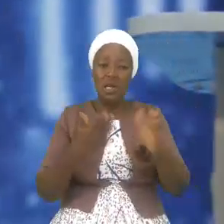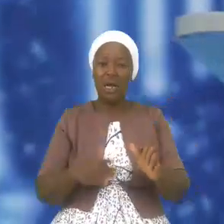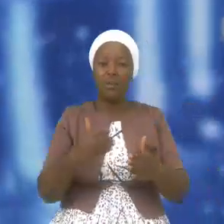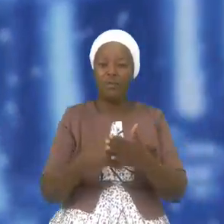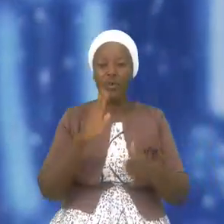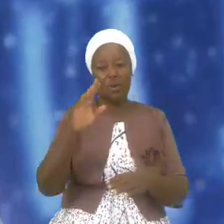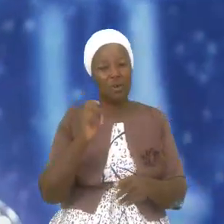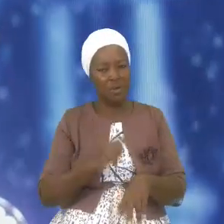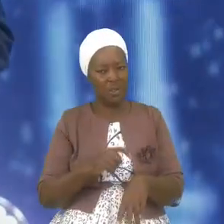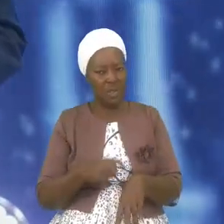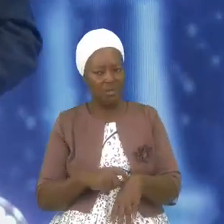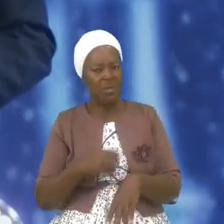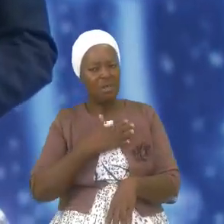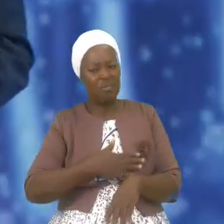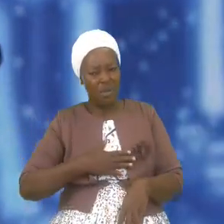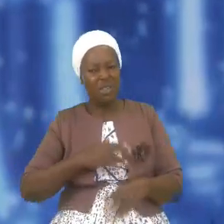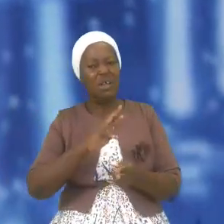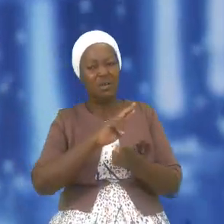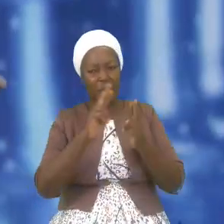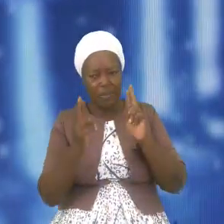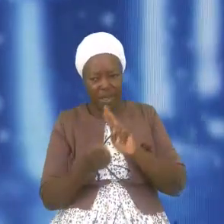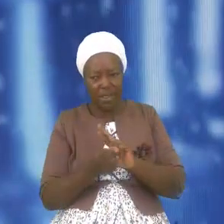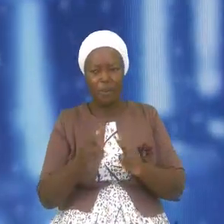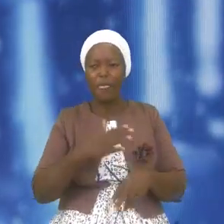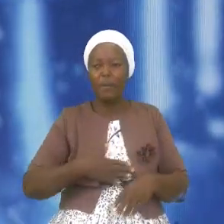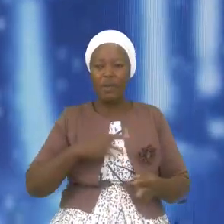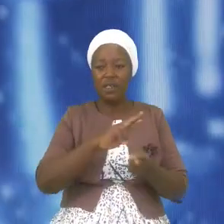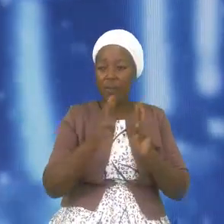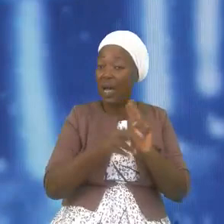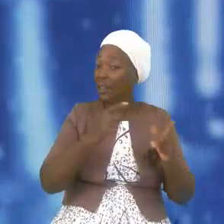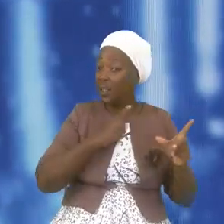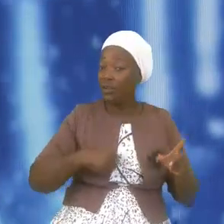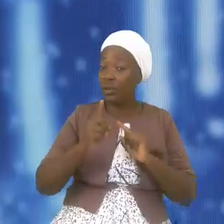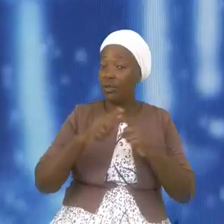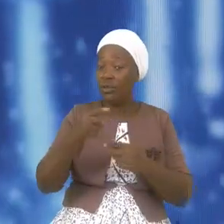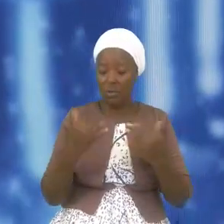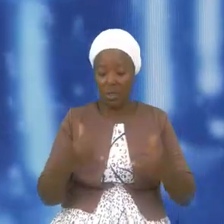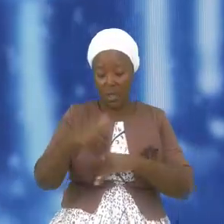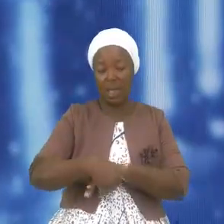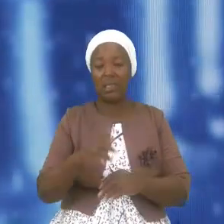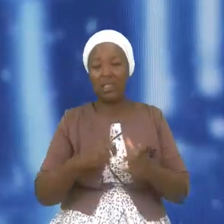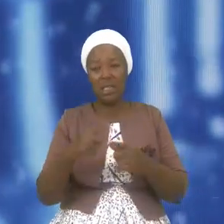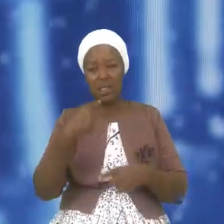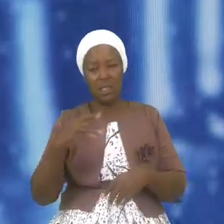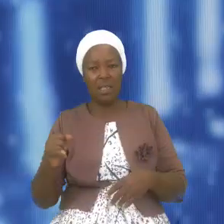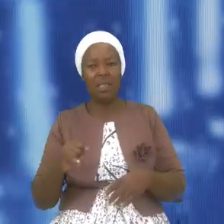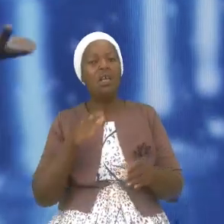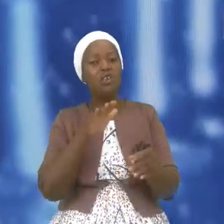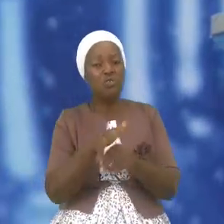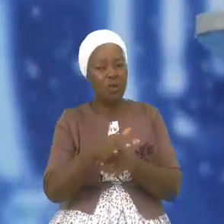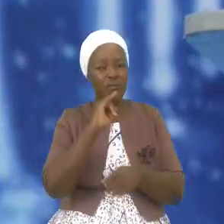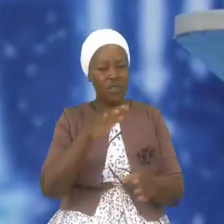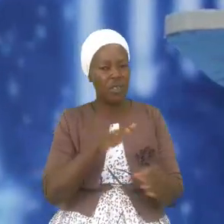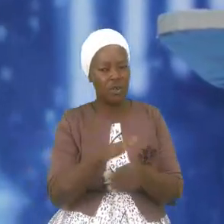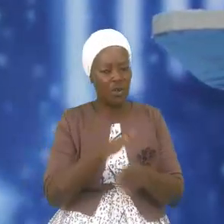Lord is talking to you tonight, and he's saying, enough is enough. See what you have done. See where you have been. See